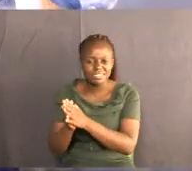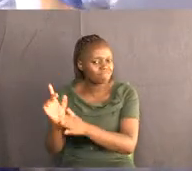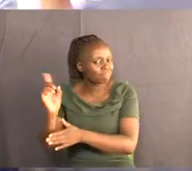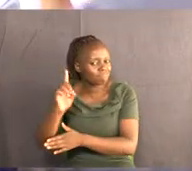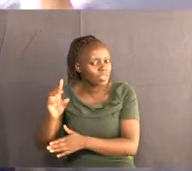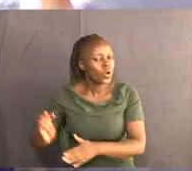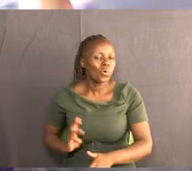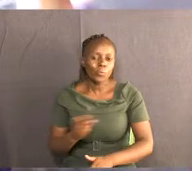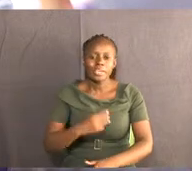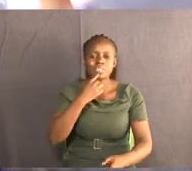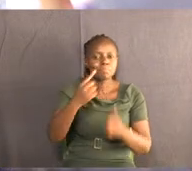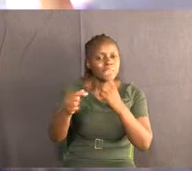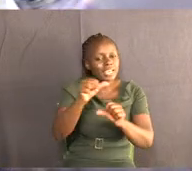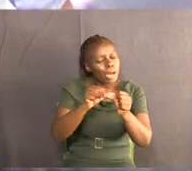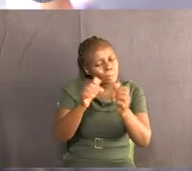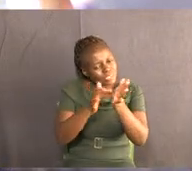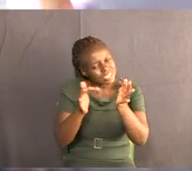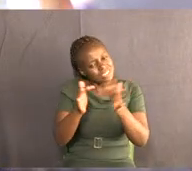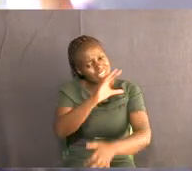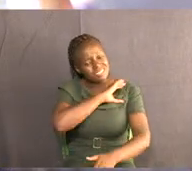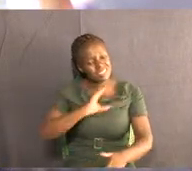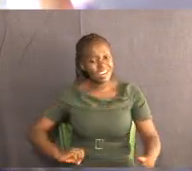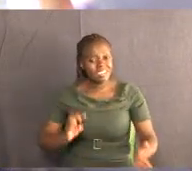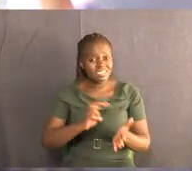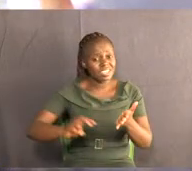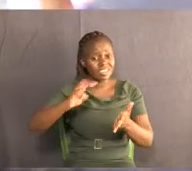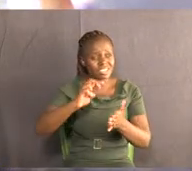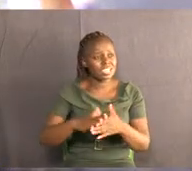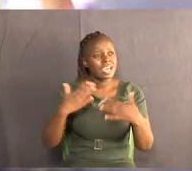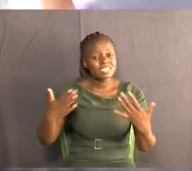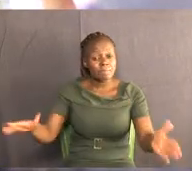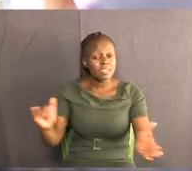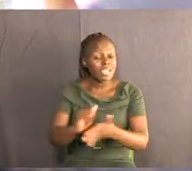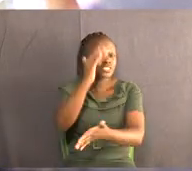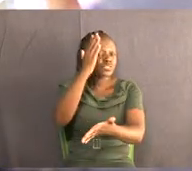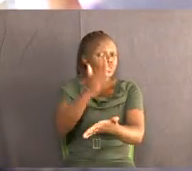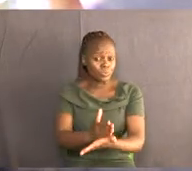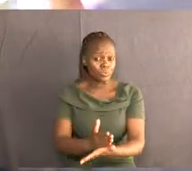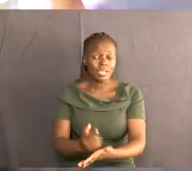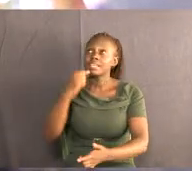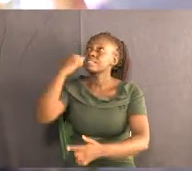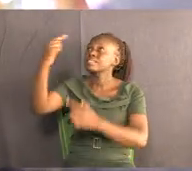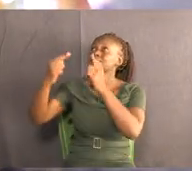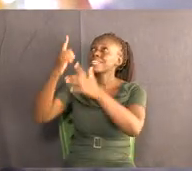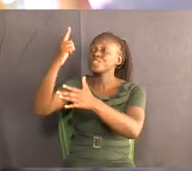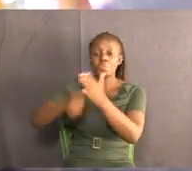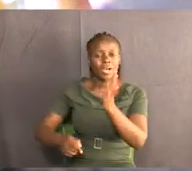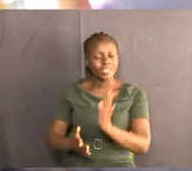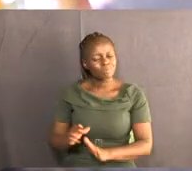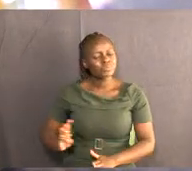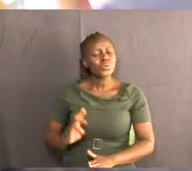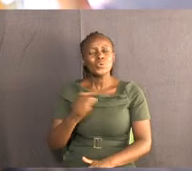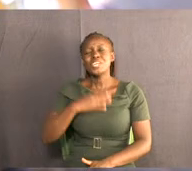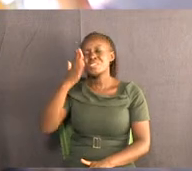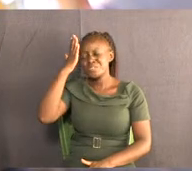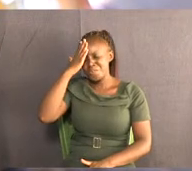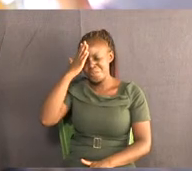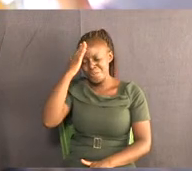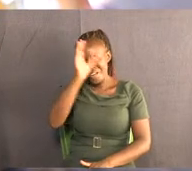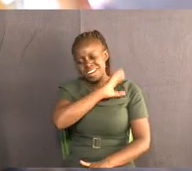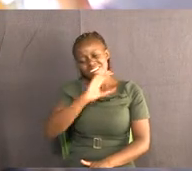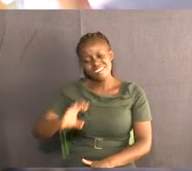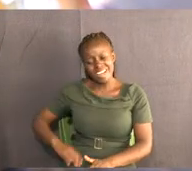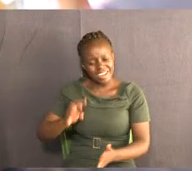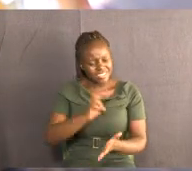Jesus Christ resurrecting. It's something that is factual and that is true. He says, we know that Christ, being raised from the